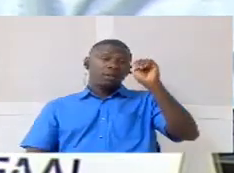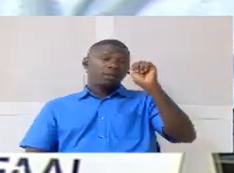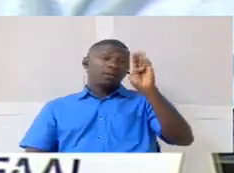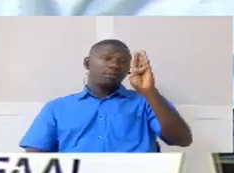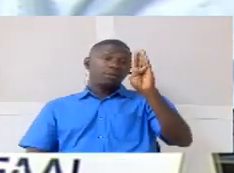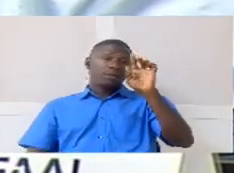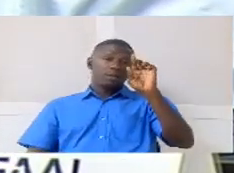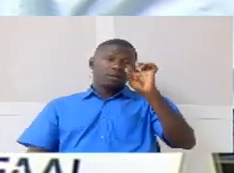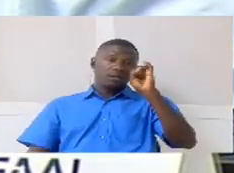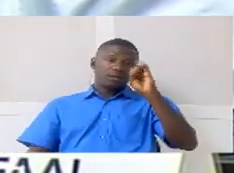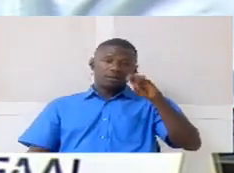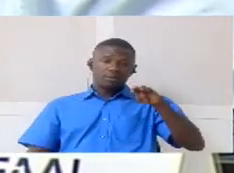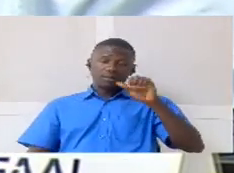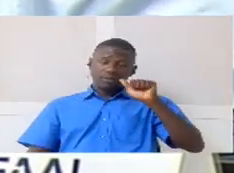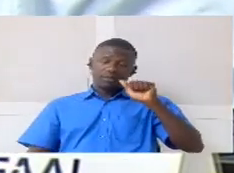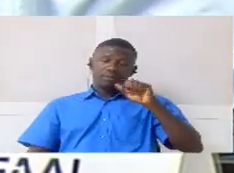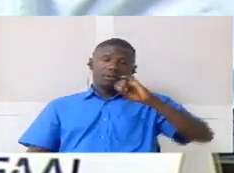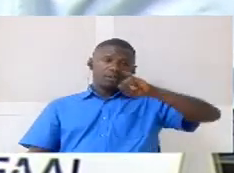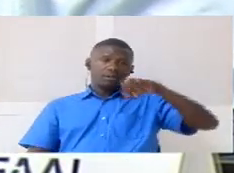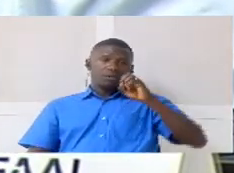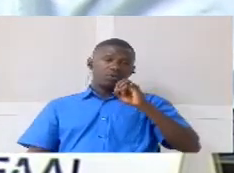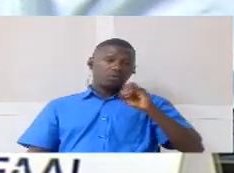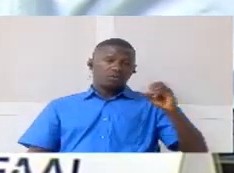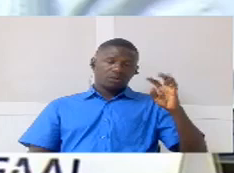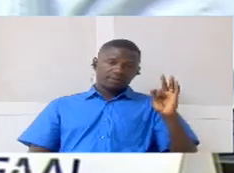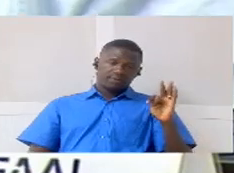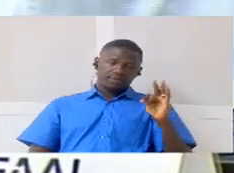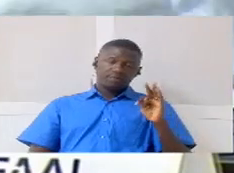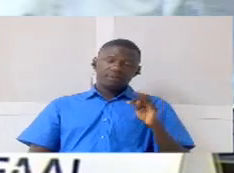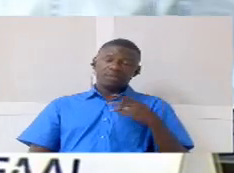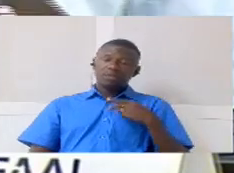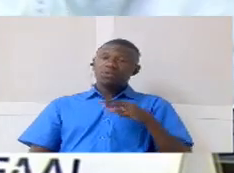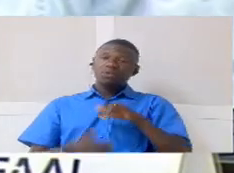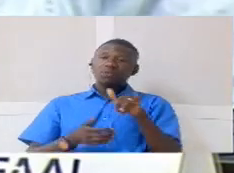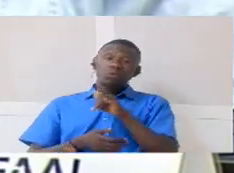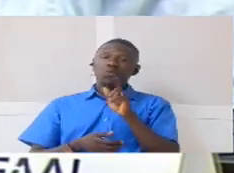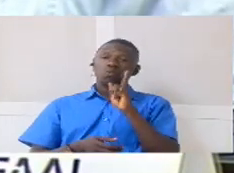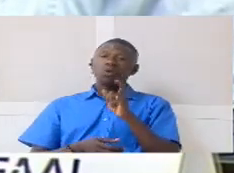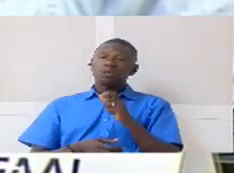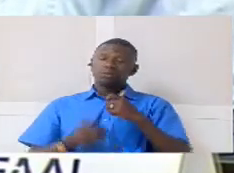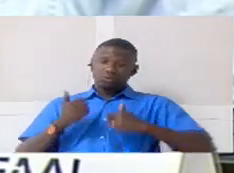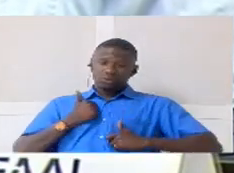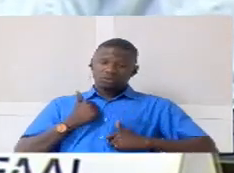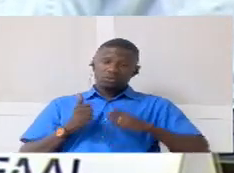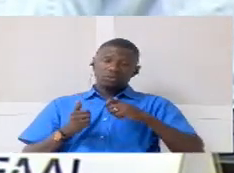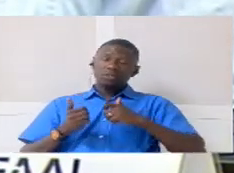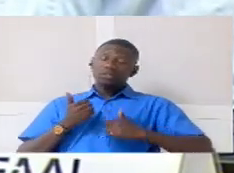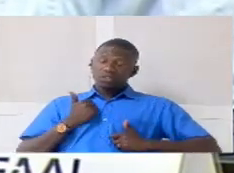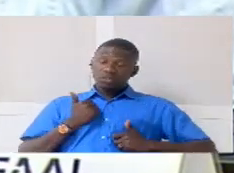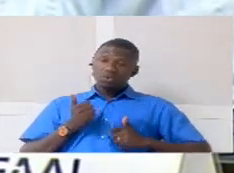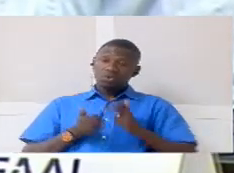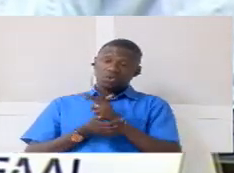you're referring to, in which one officer stamped on the ribs of the